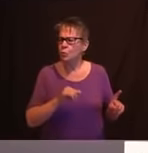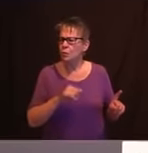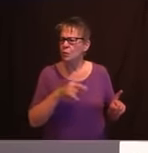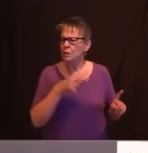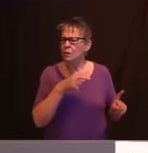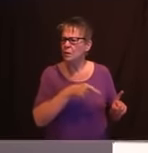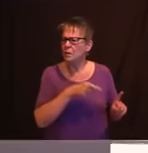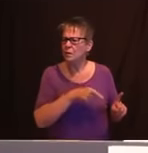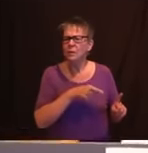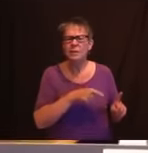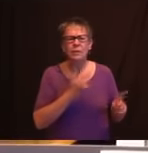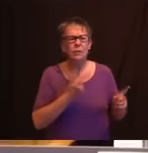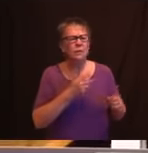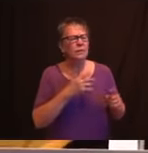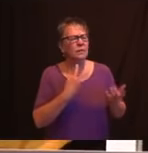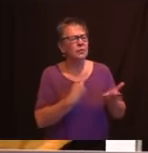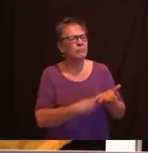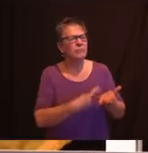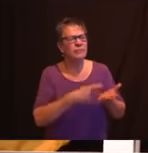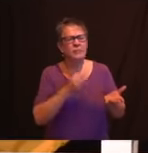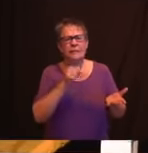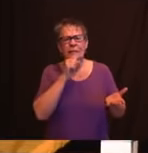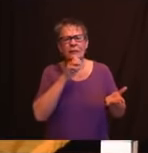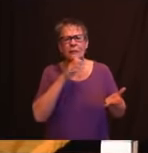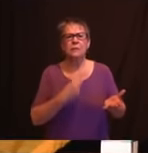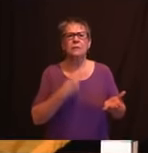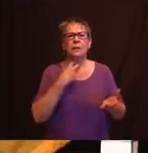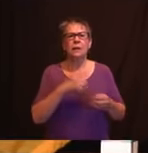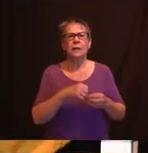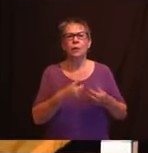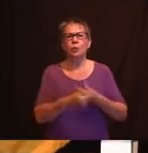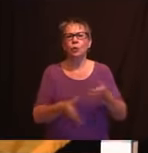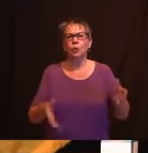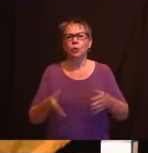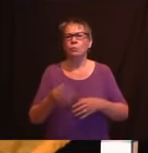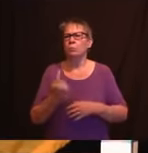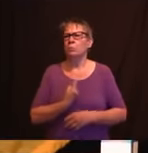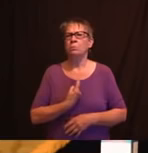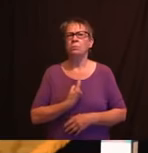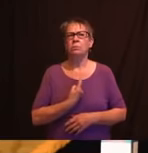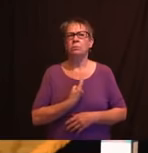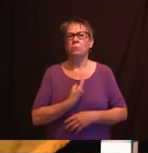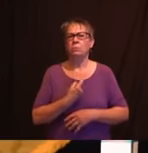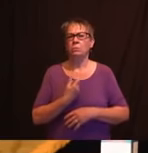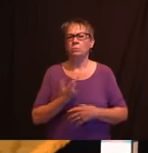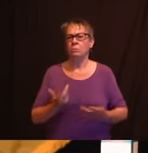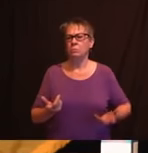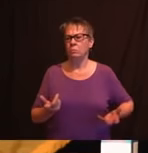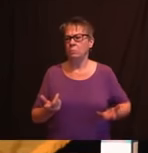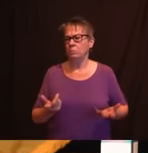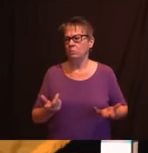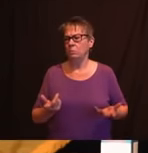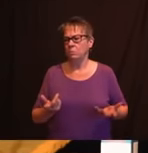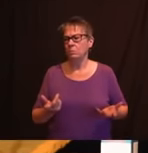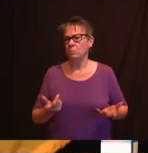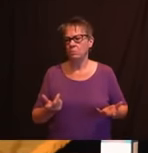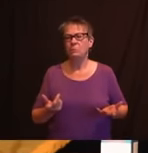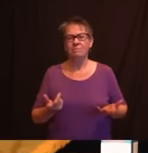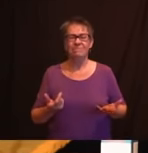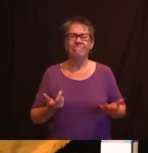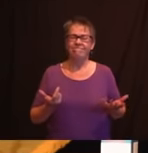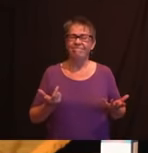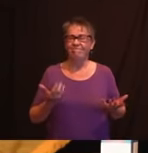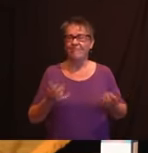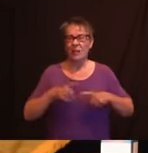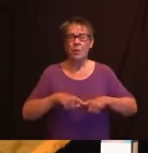be dependent on the testing strategies. I think CDC is giving some guidance in